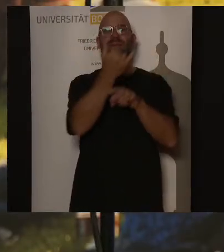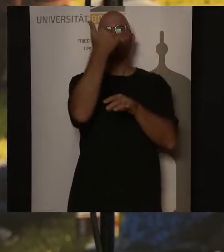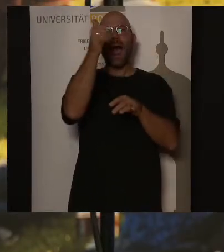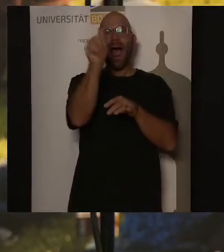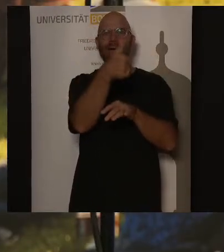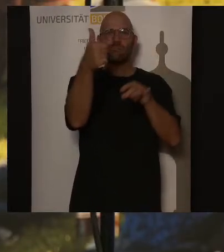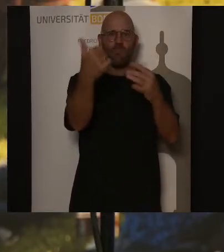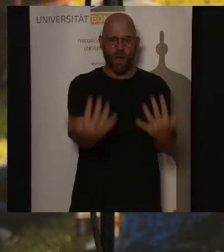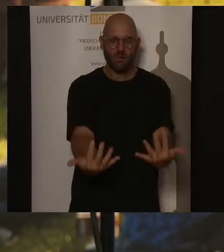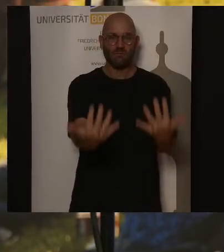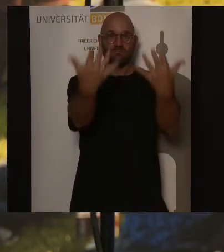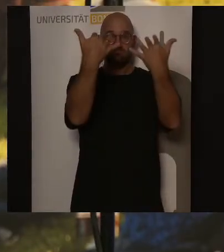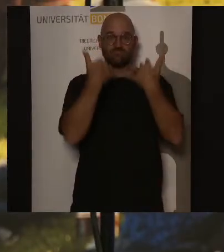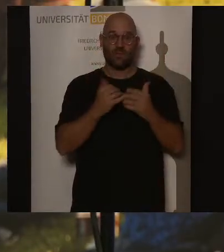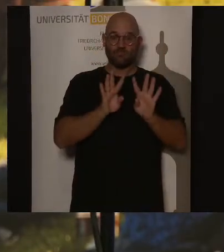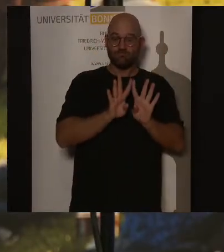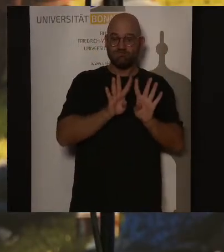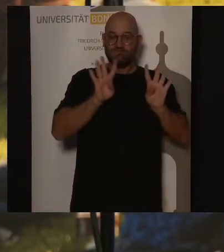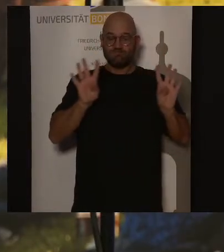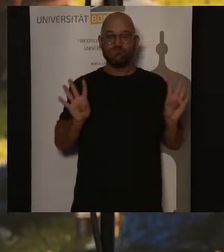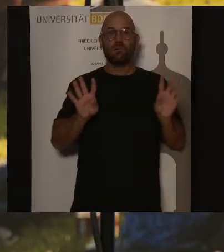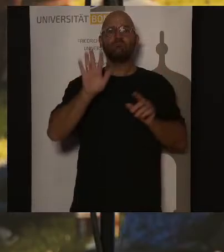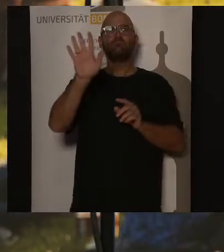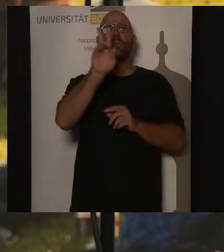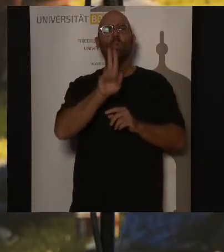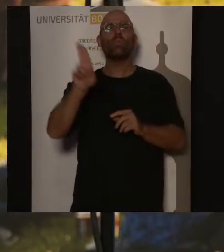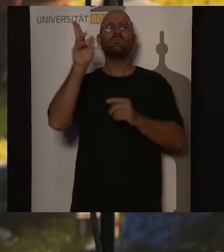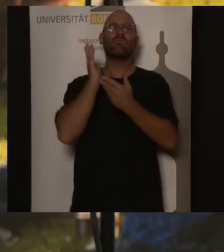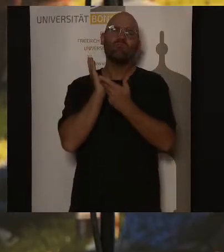They come here once a year on the occasion of